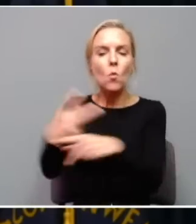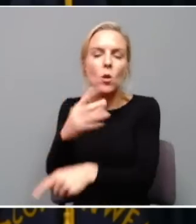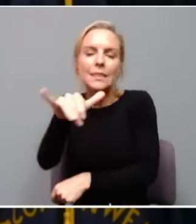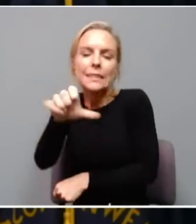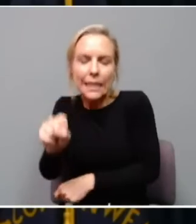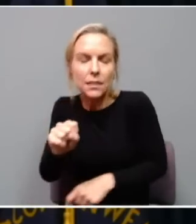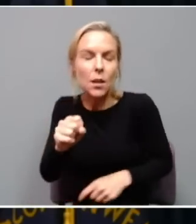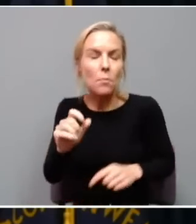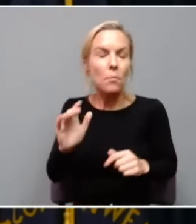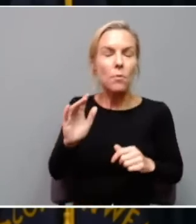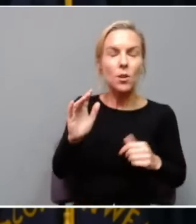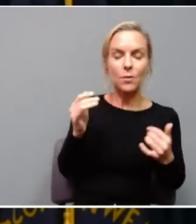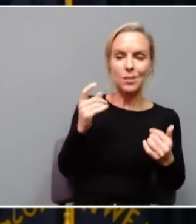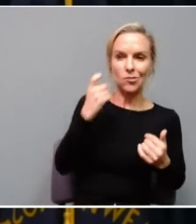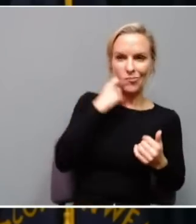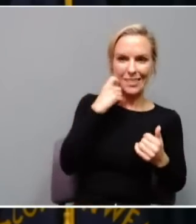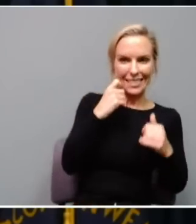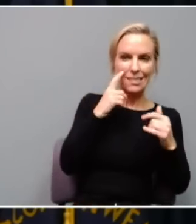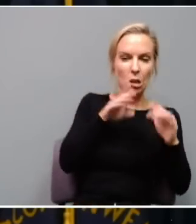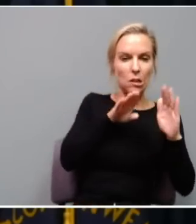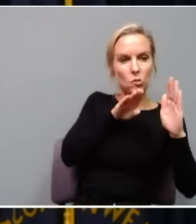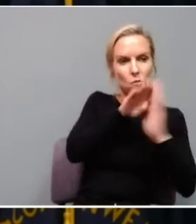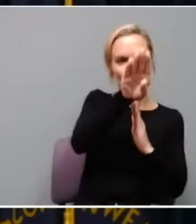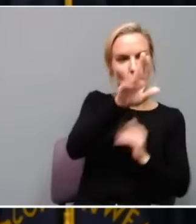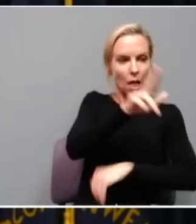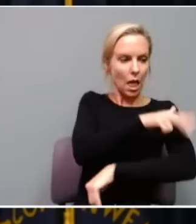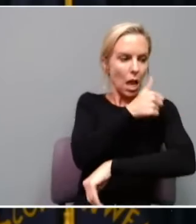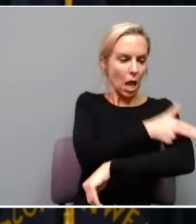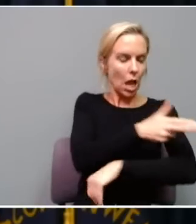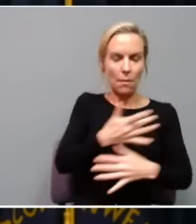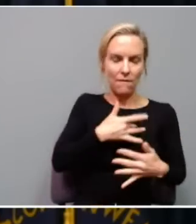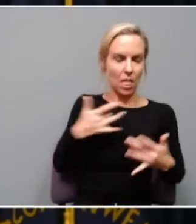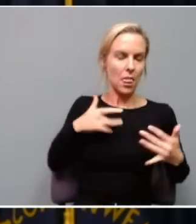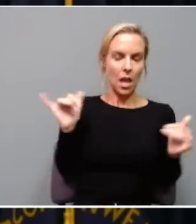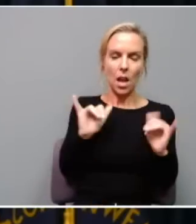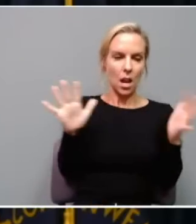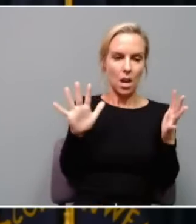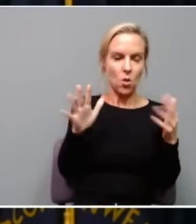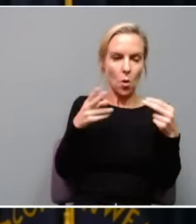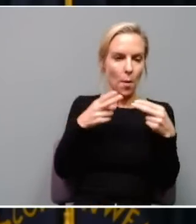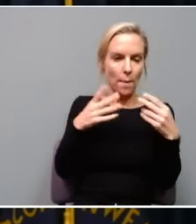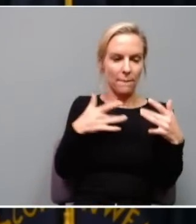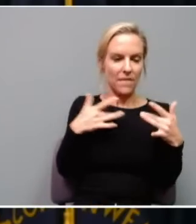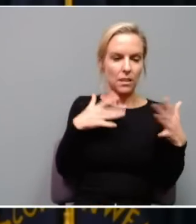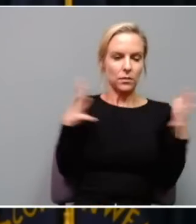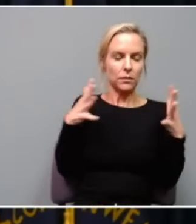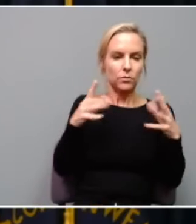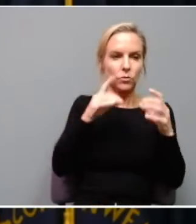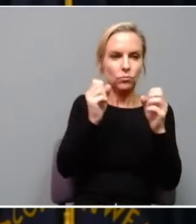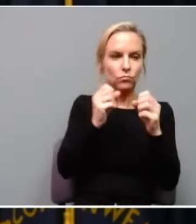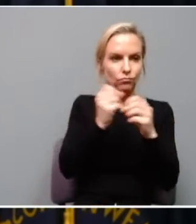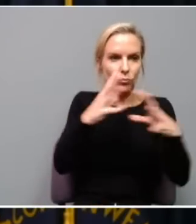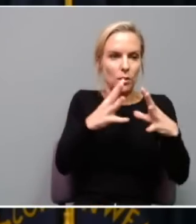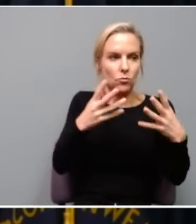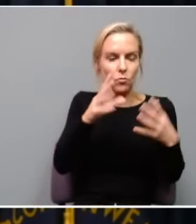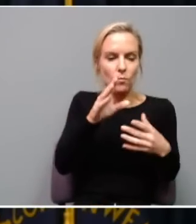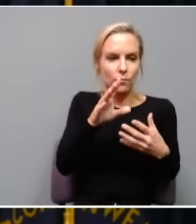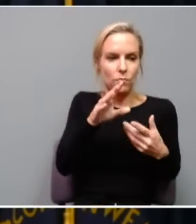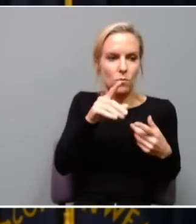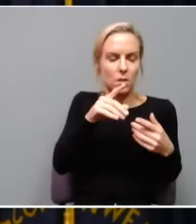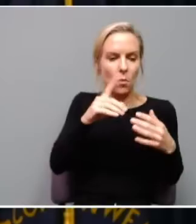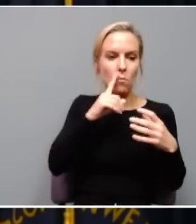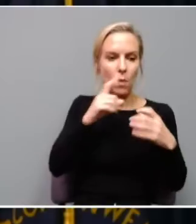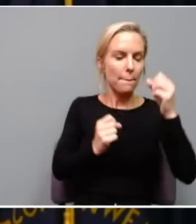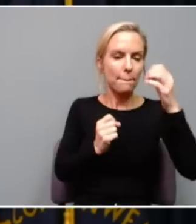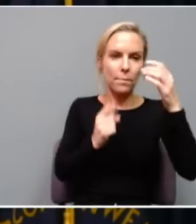in hospitalizations already had us bursting at the seams, if not breaking in some places. But if it had continued